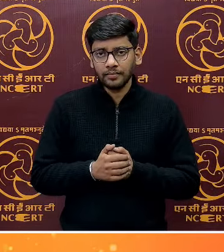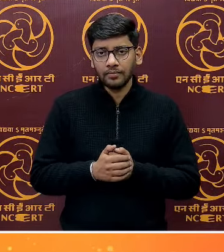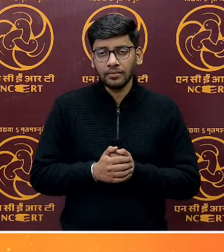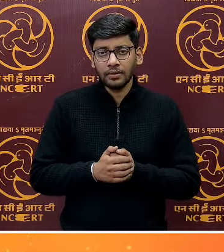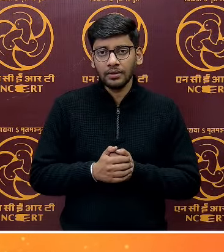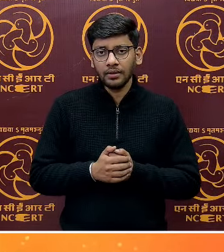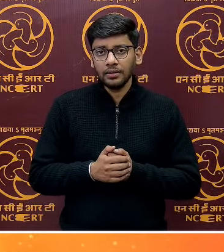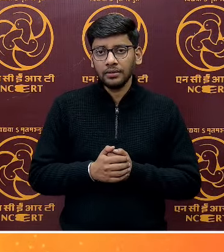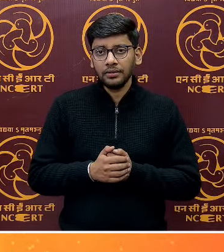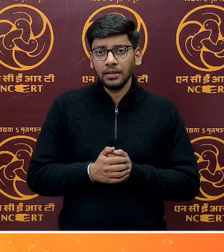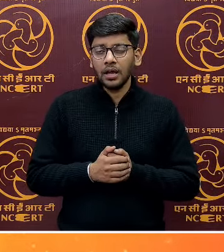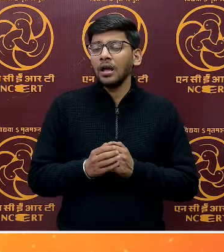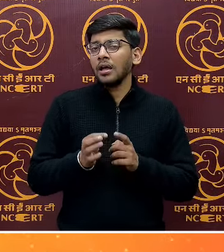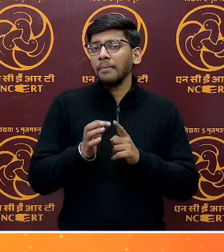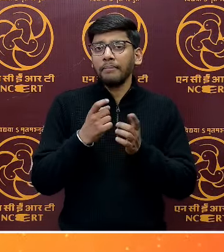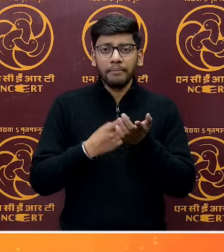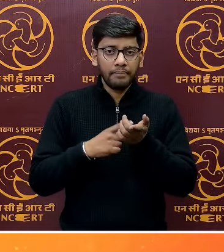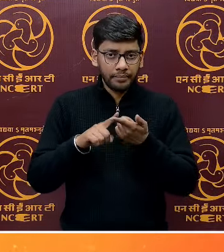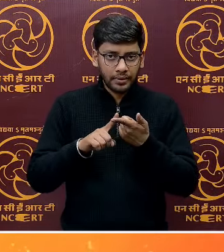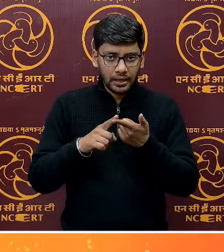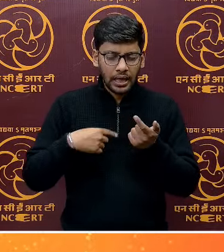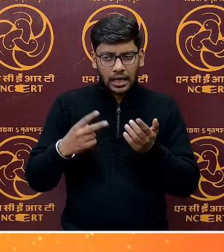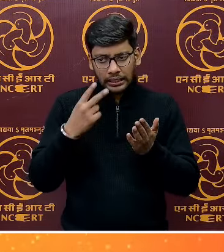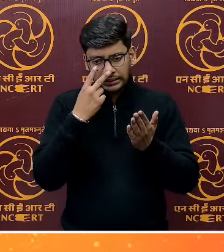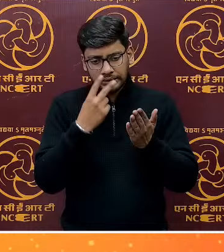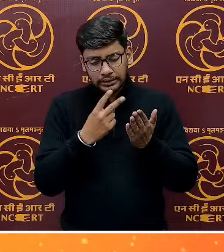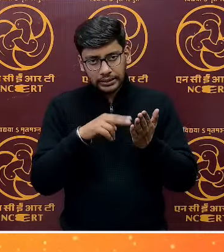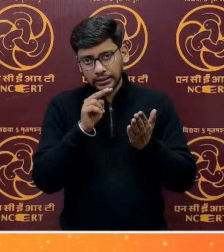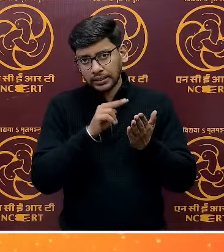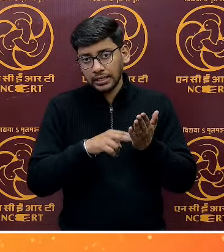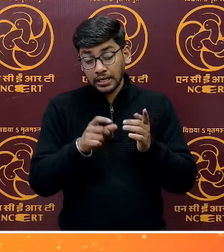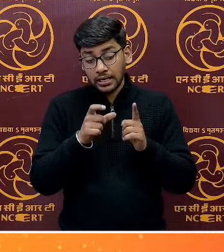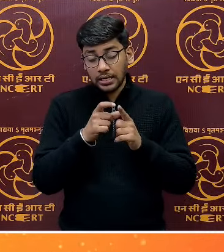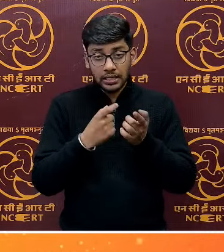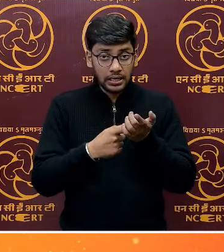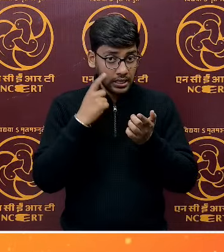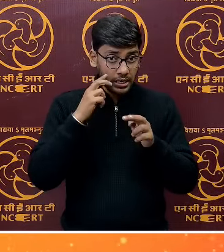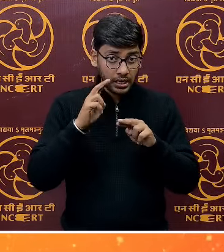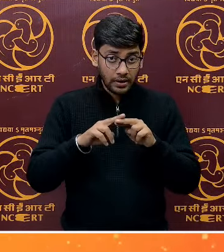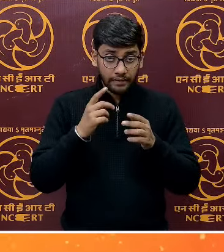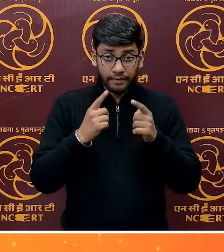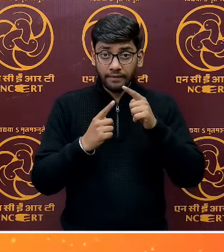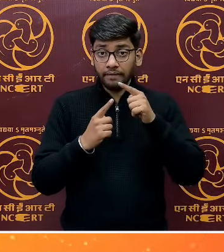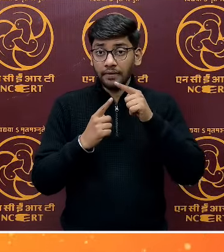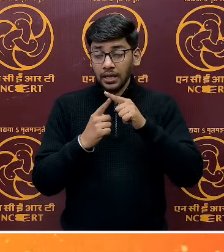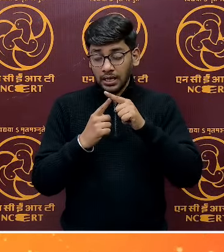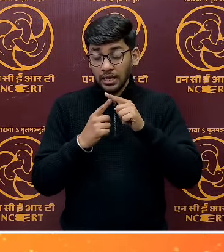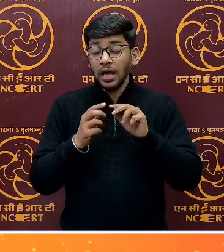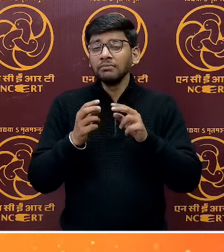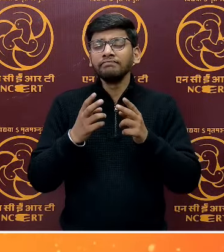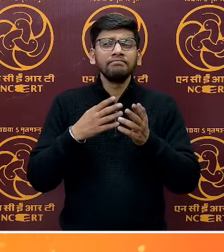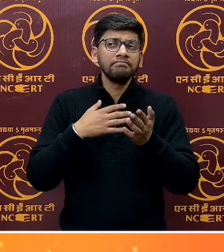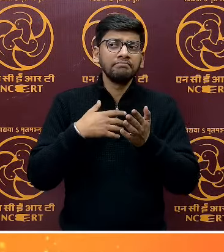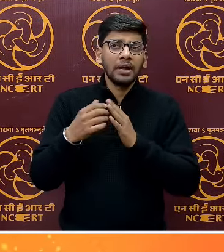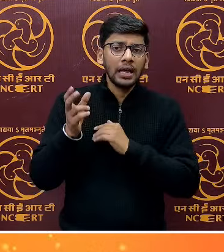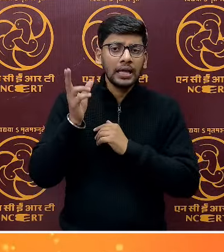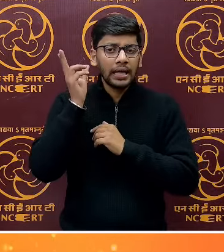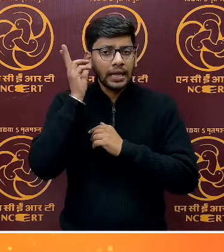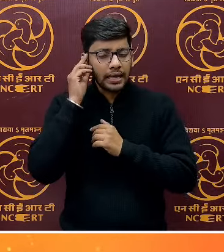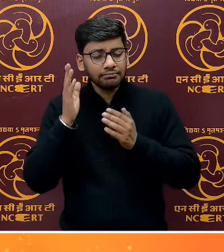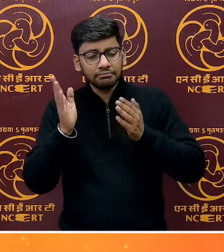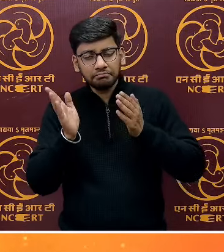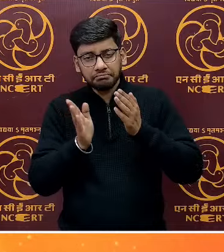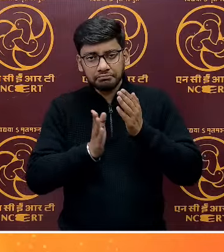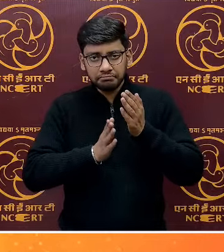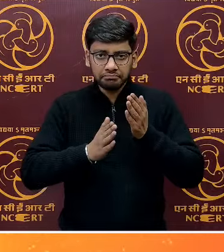experience of pure sensation, as we can see in the lines. I would drift upon paper wings and hear the songs that